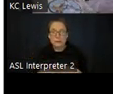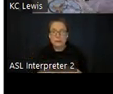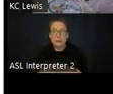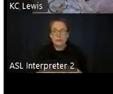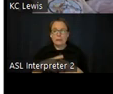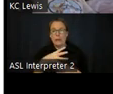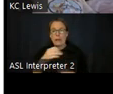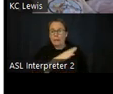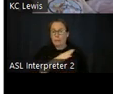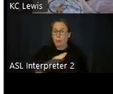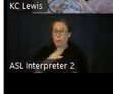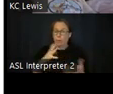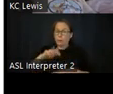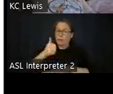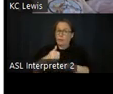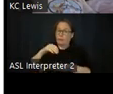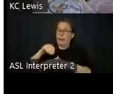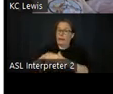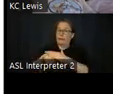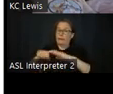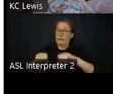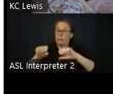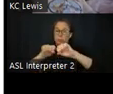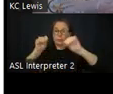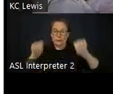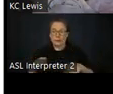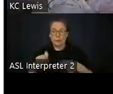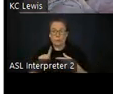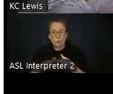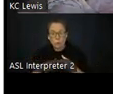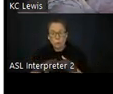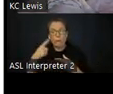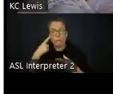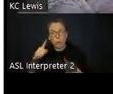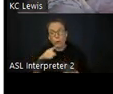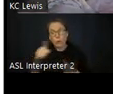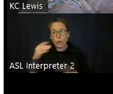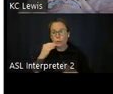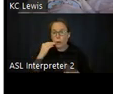system to people who are houseless.